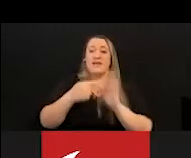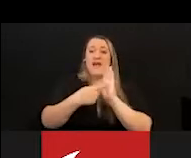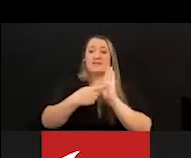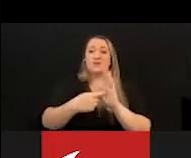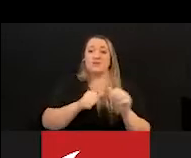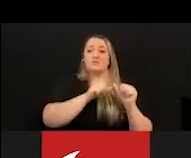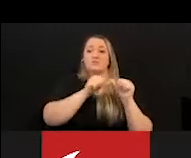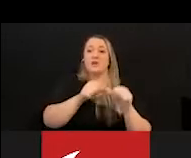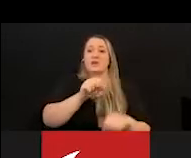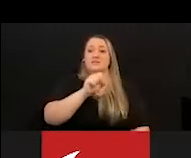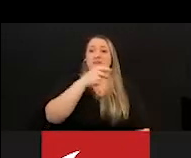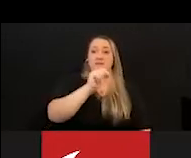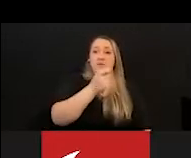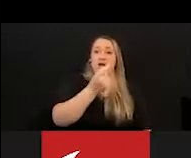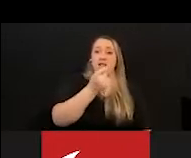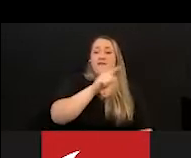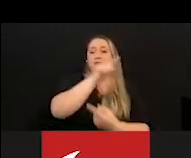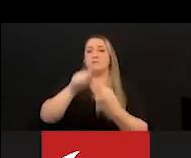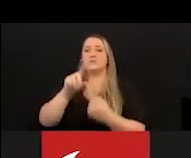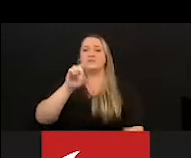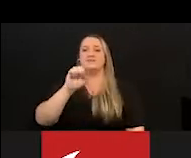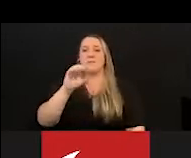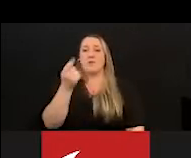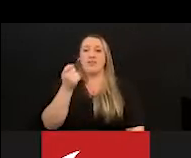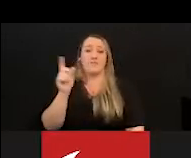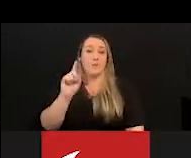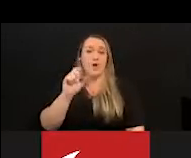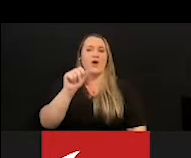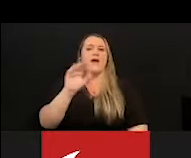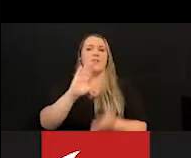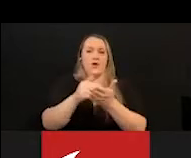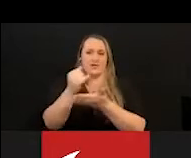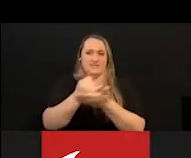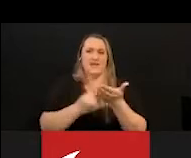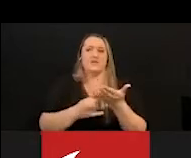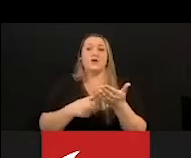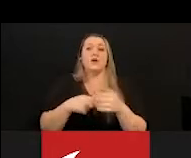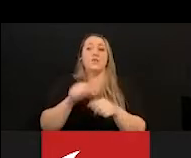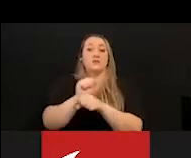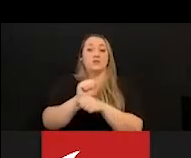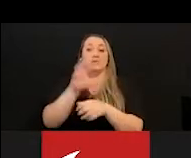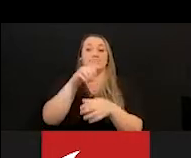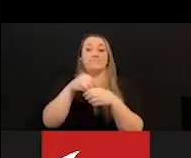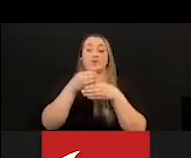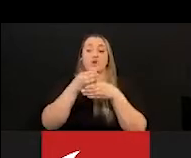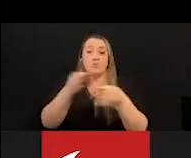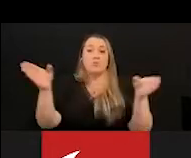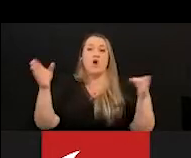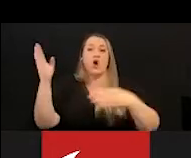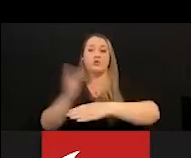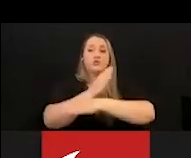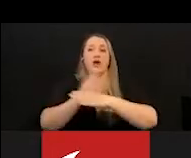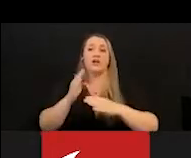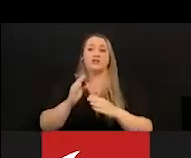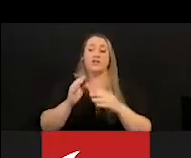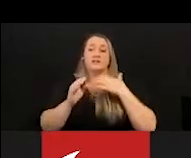through December 11th at the Art Center. The exhibition featured work in a broad range of media by 20 artists who self-identify